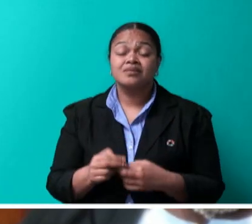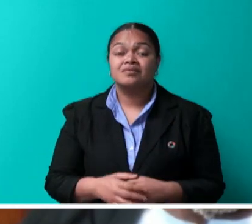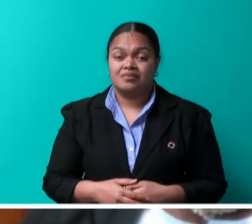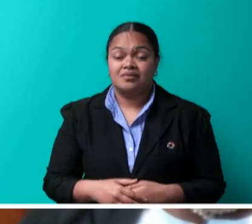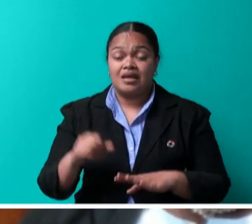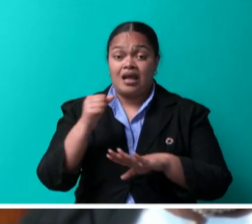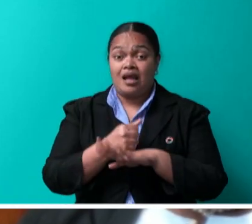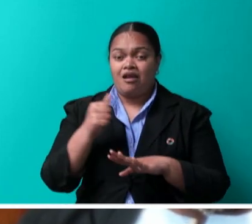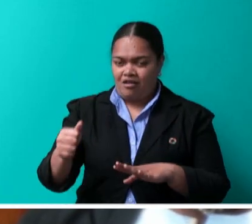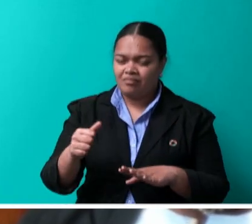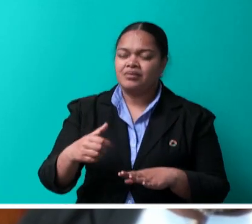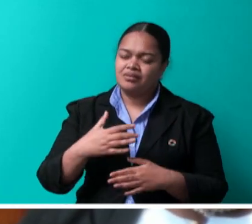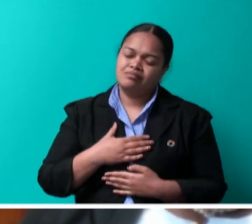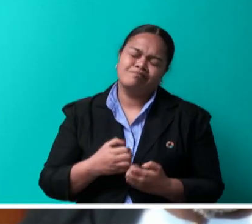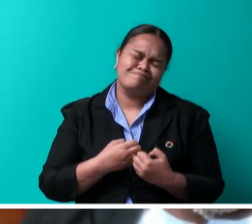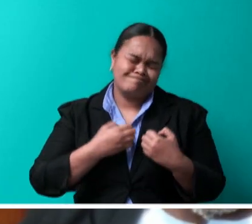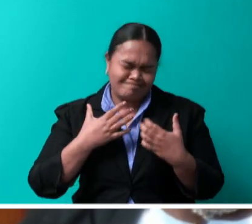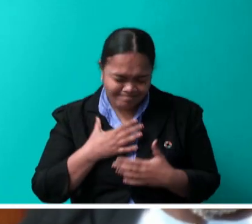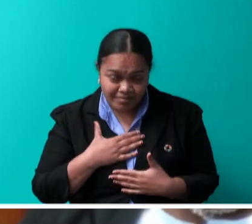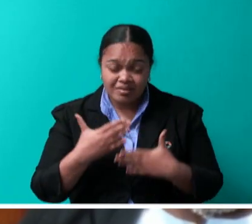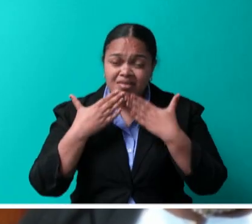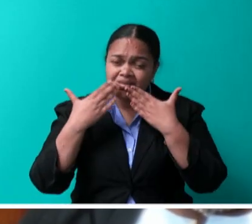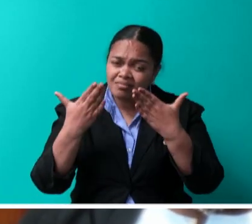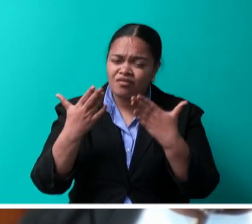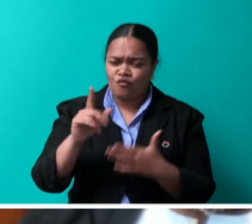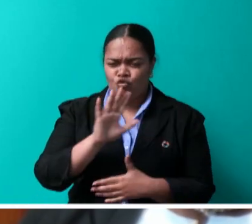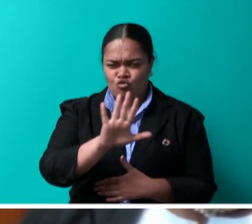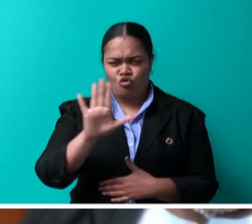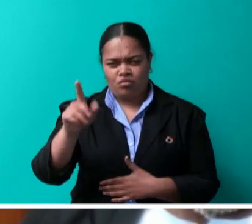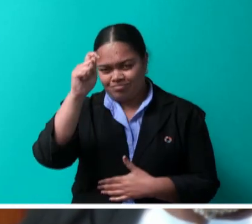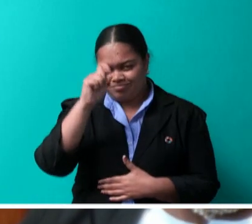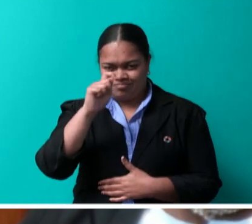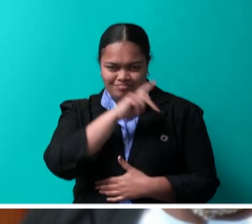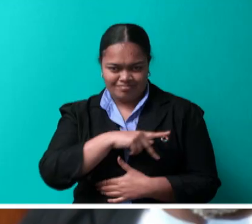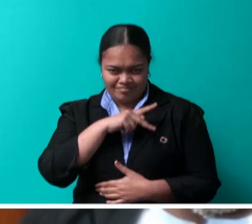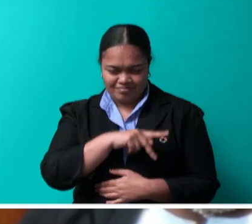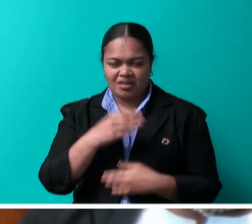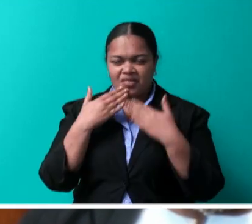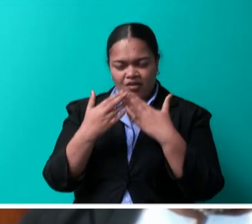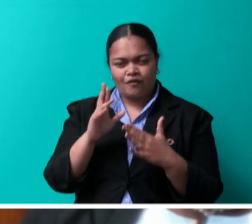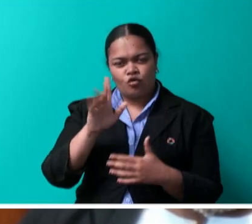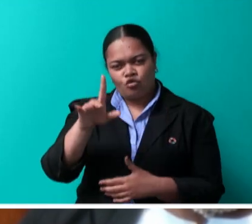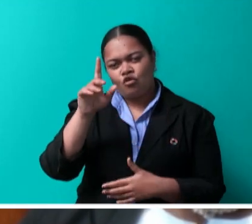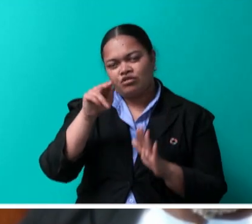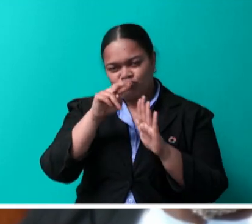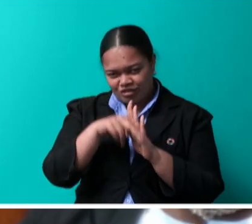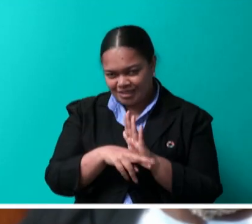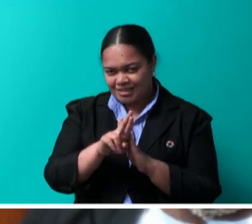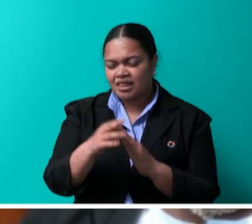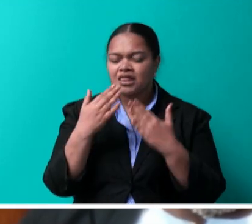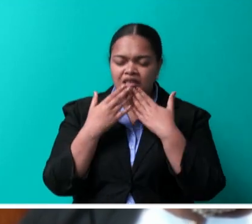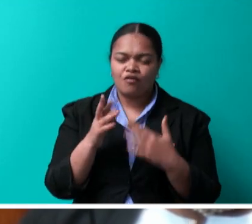government's sincere appreciation. Thank you for your professionalism, thank you for your resilience, and thank you for your